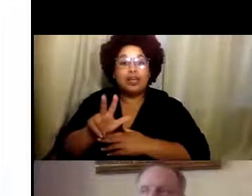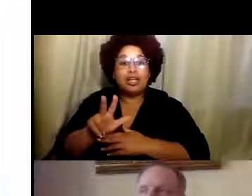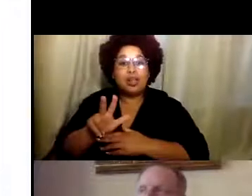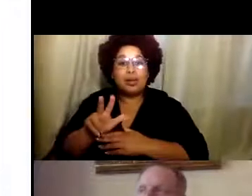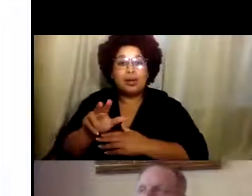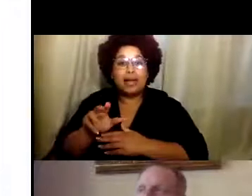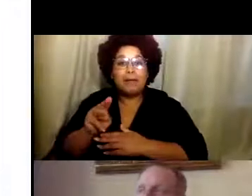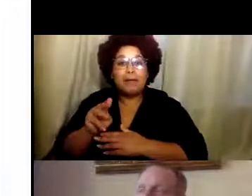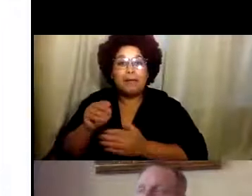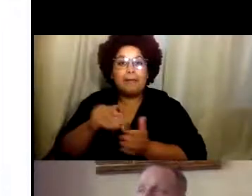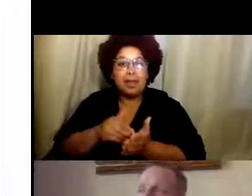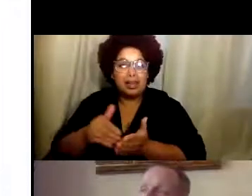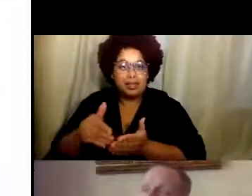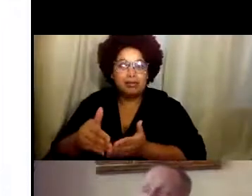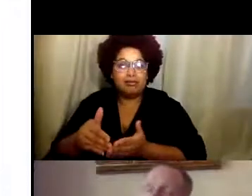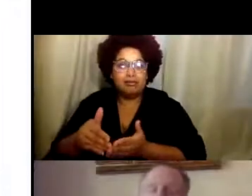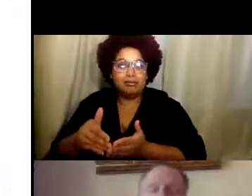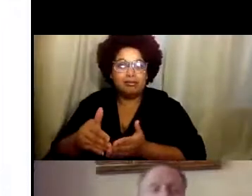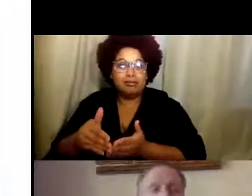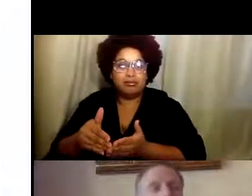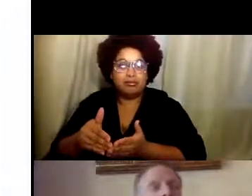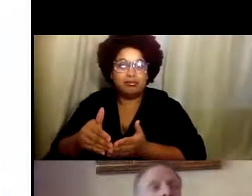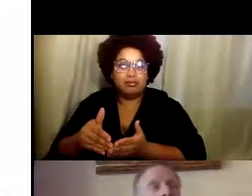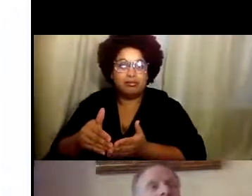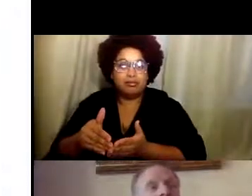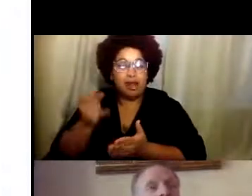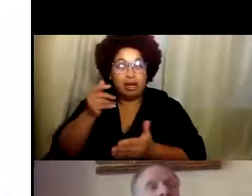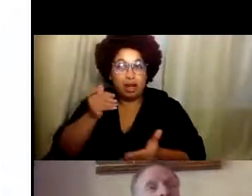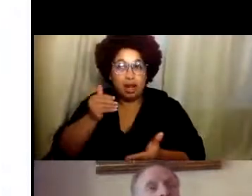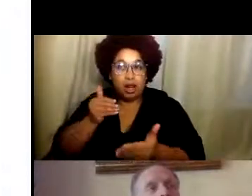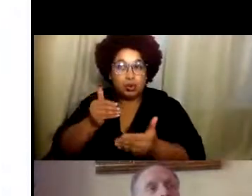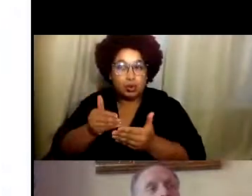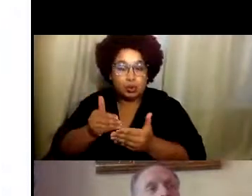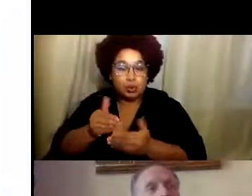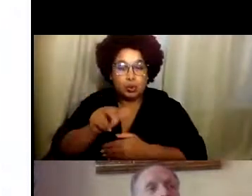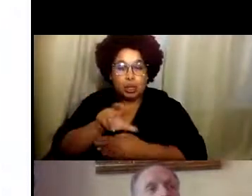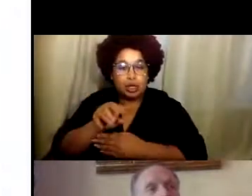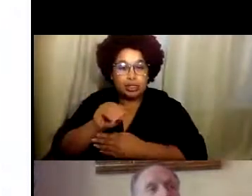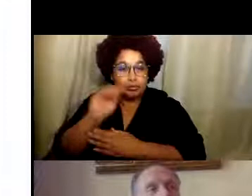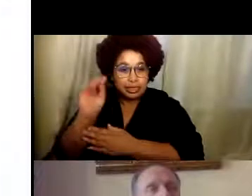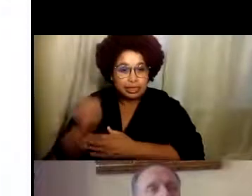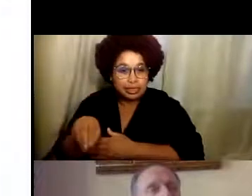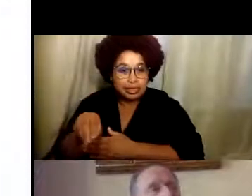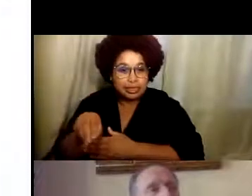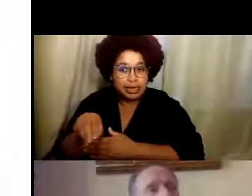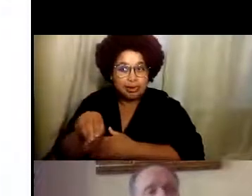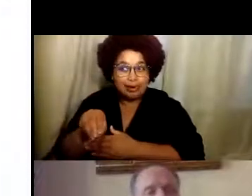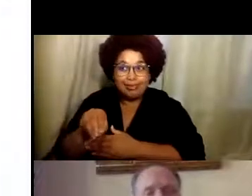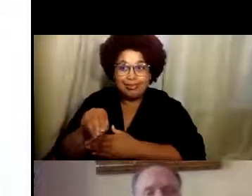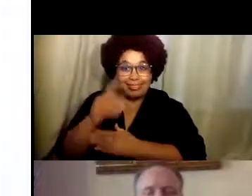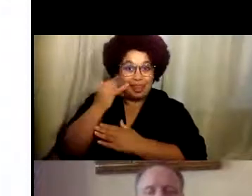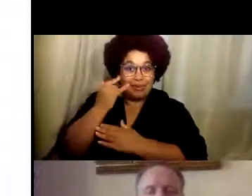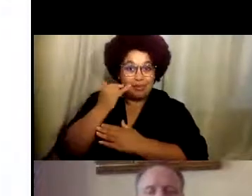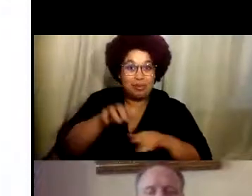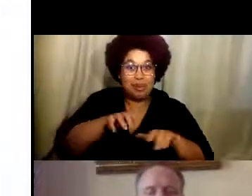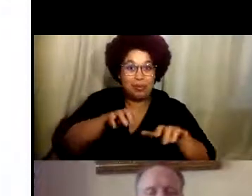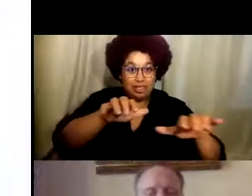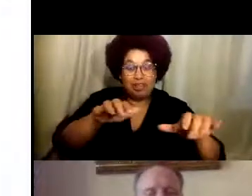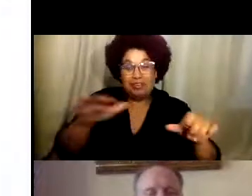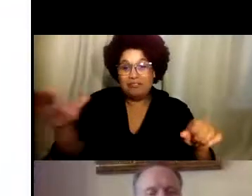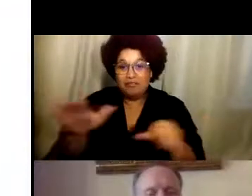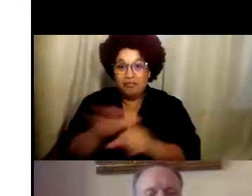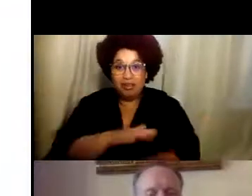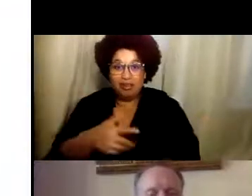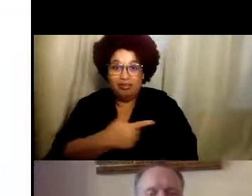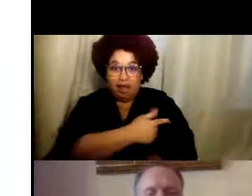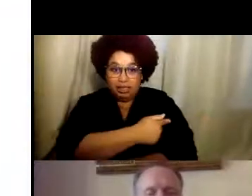administered, with close to 30% of the population in California being fully